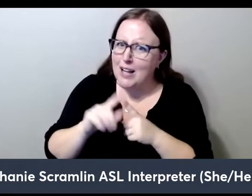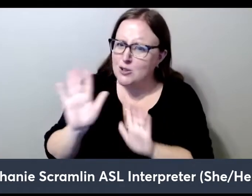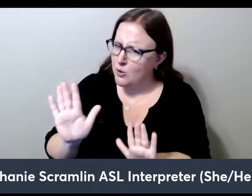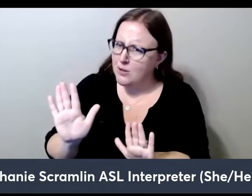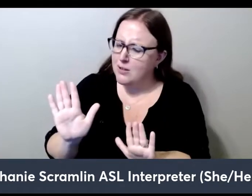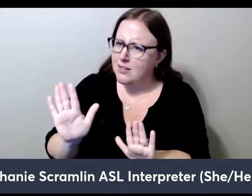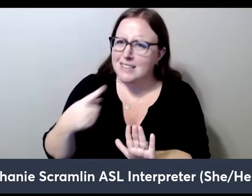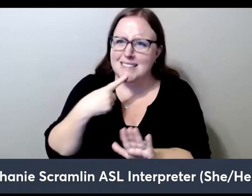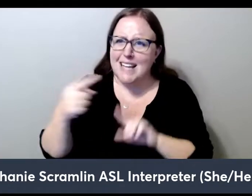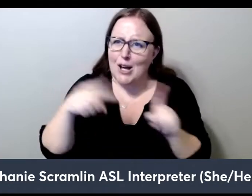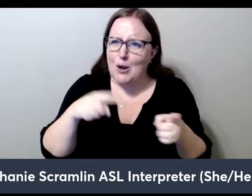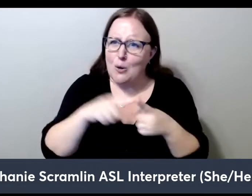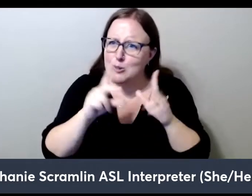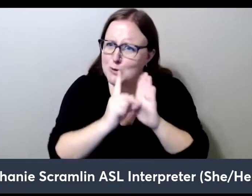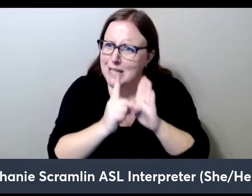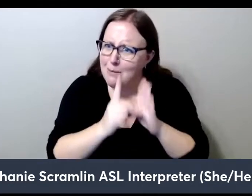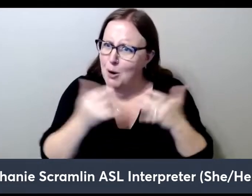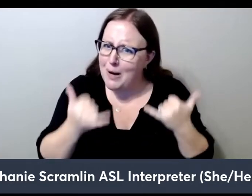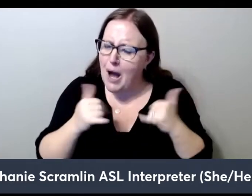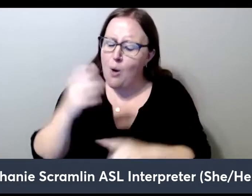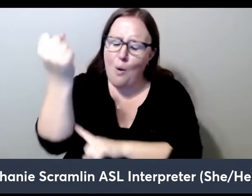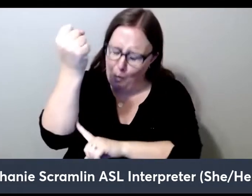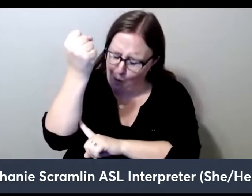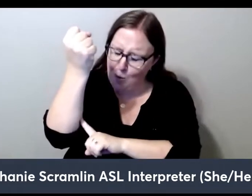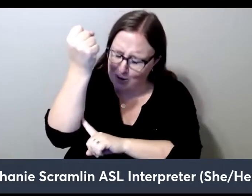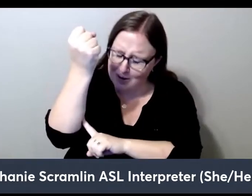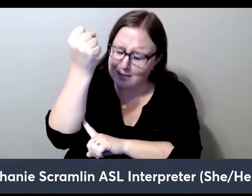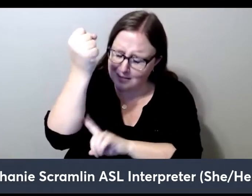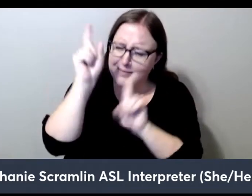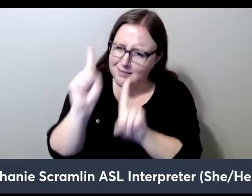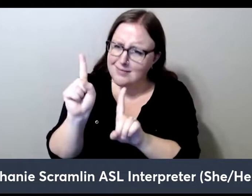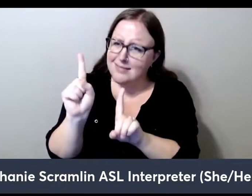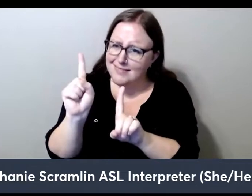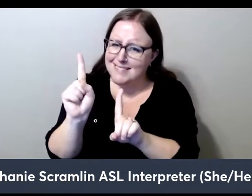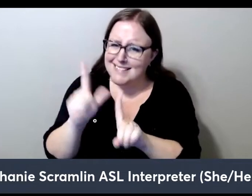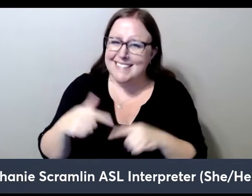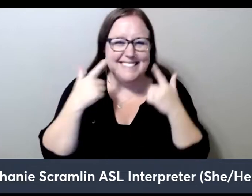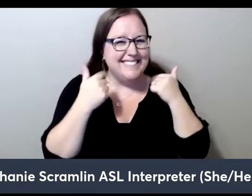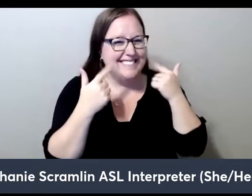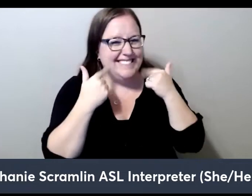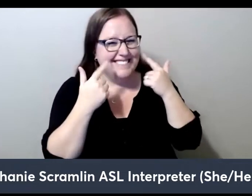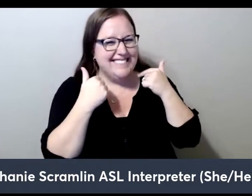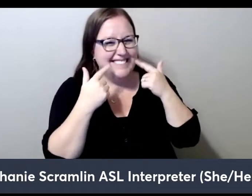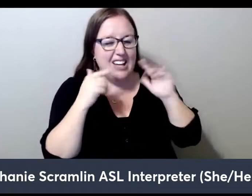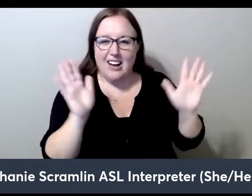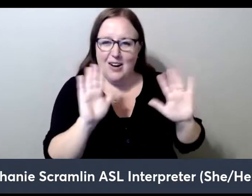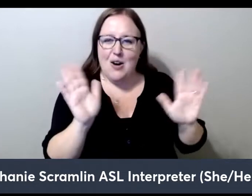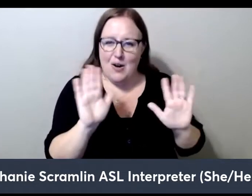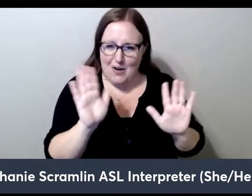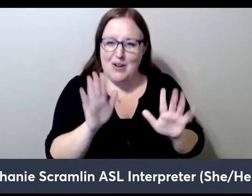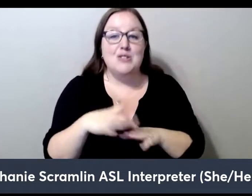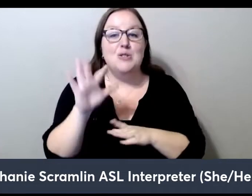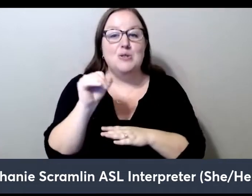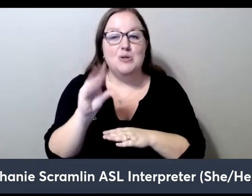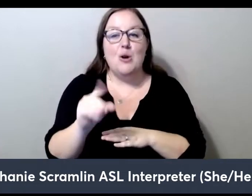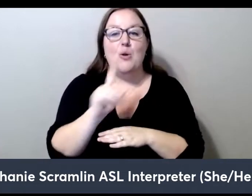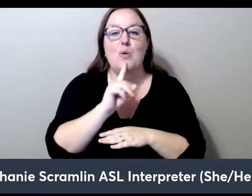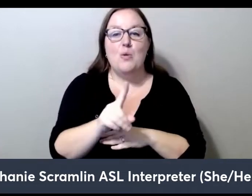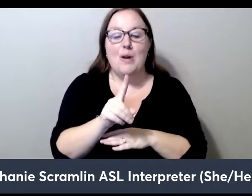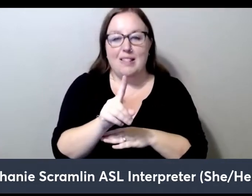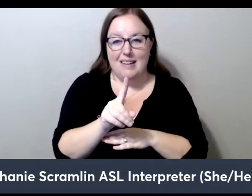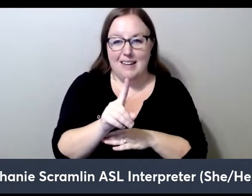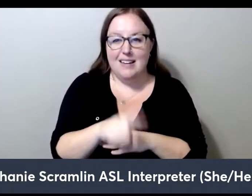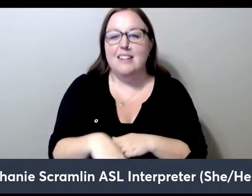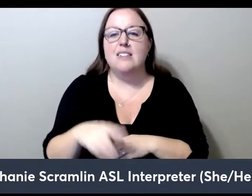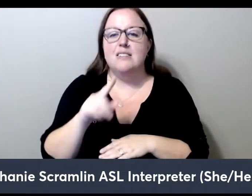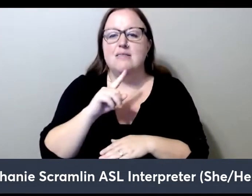say go to a demo quick? Hold on. Well, I'm just very interested in this because I've seen these same problems. Think of